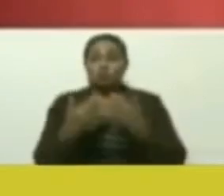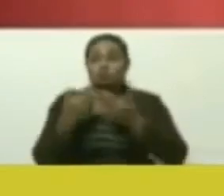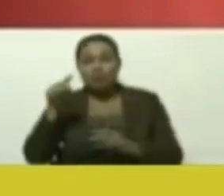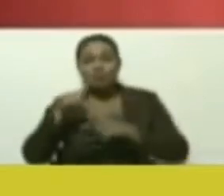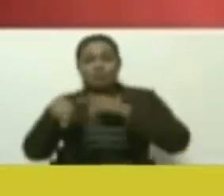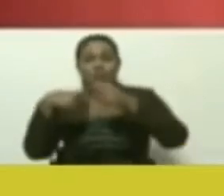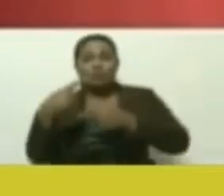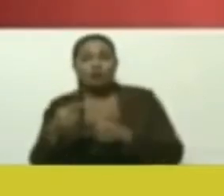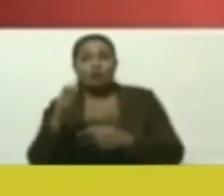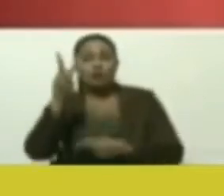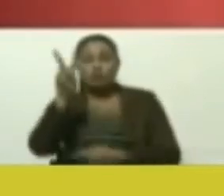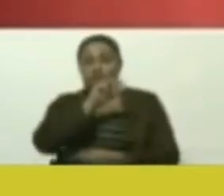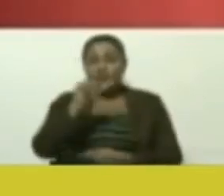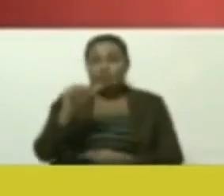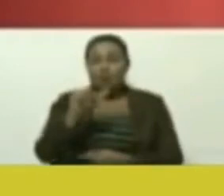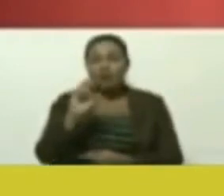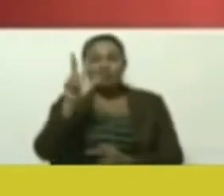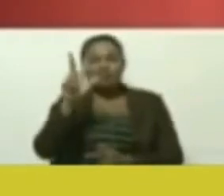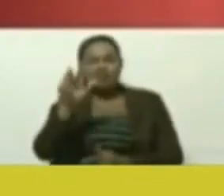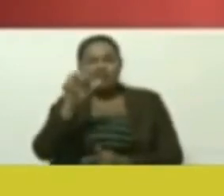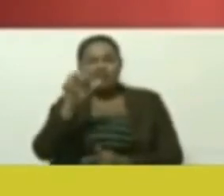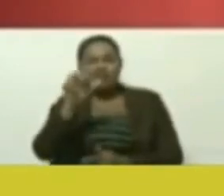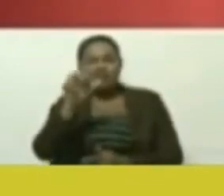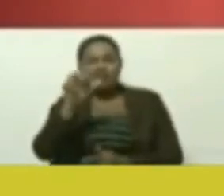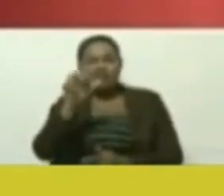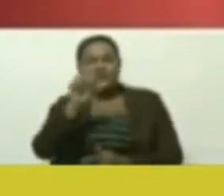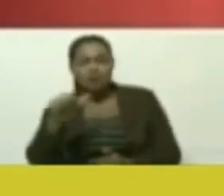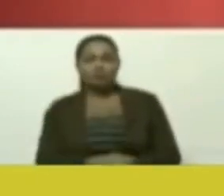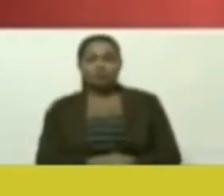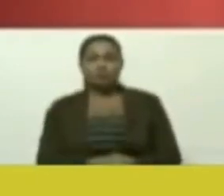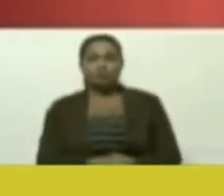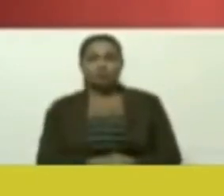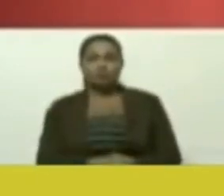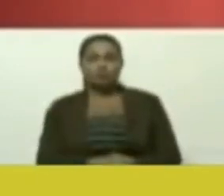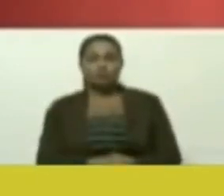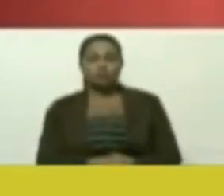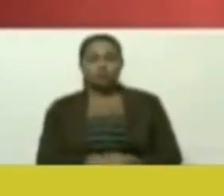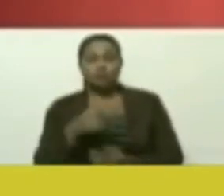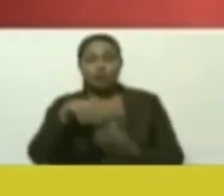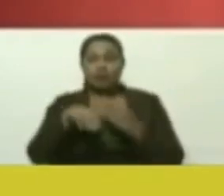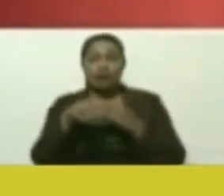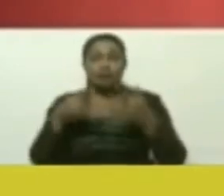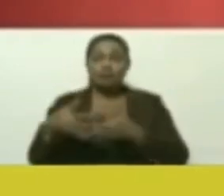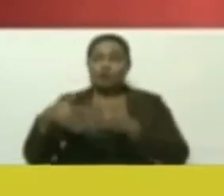talks. Despite this, after 2 or 3 weeks,